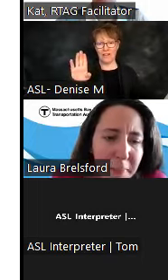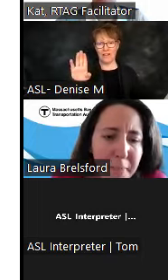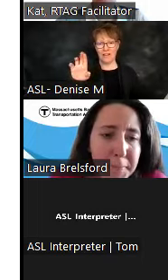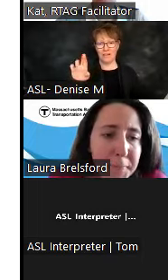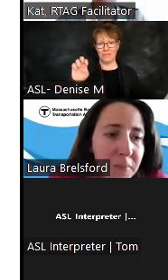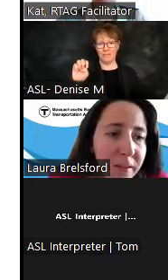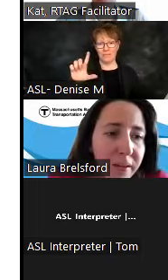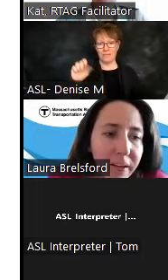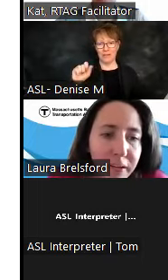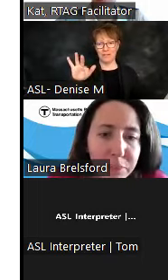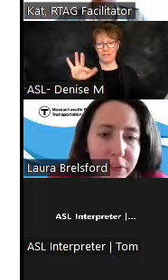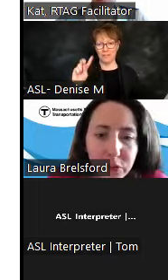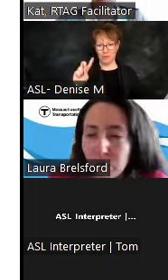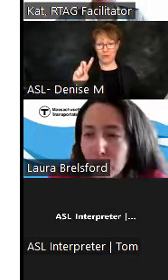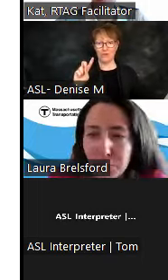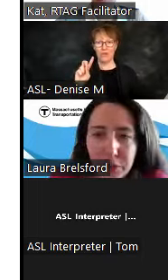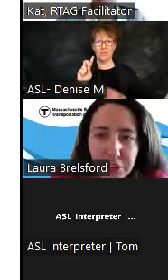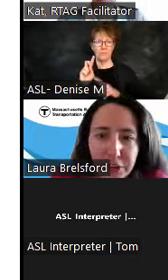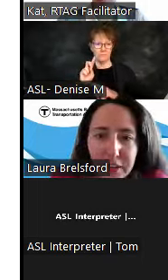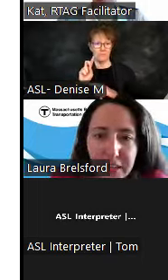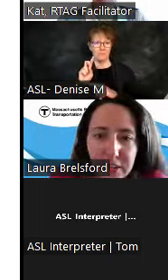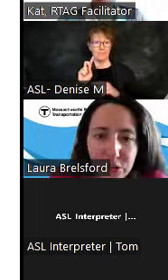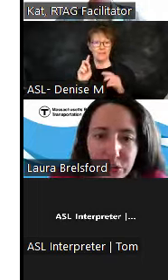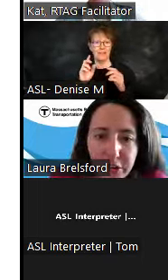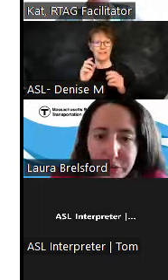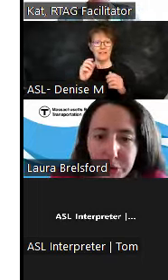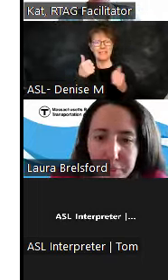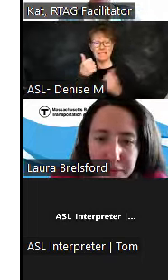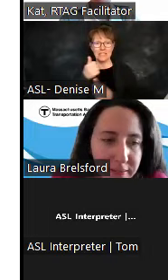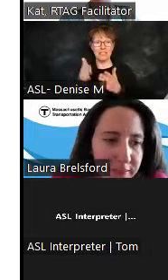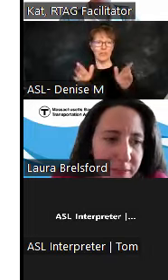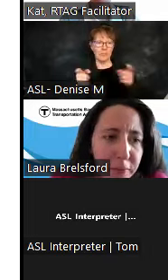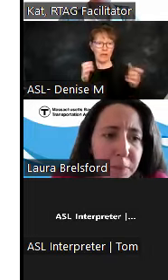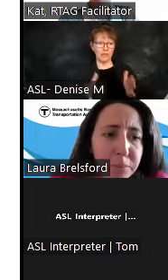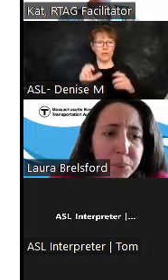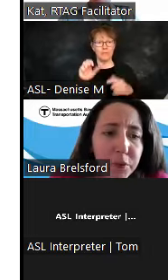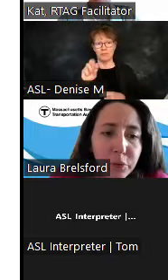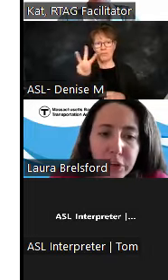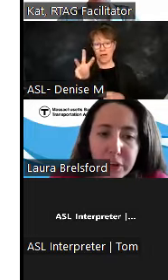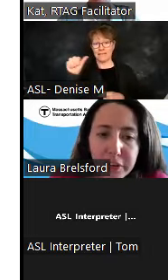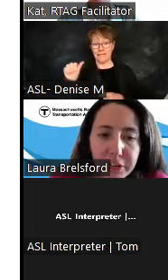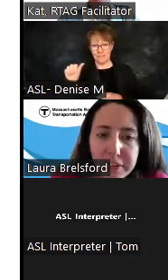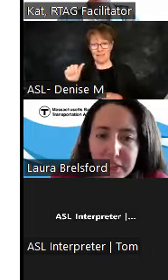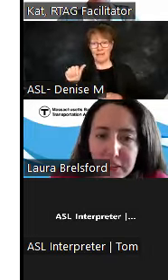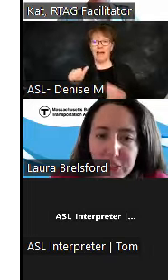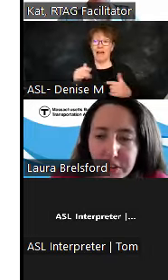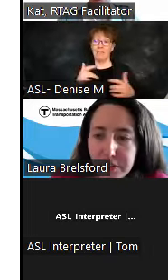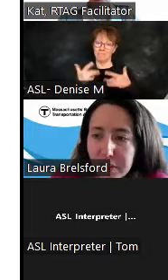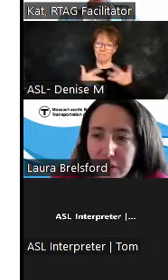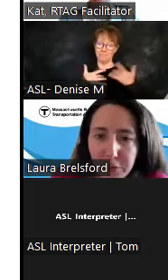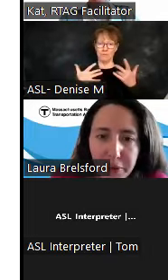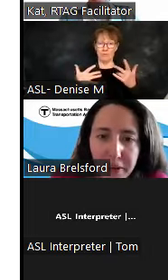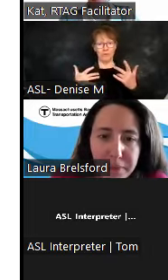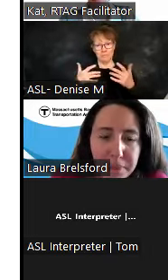Accessibility, and I'm pleased to be with you here tonight to share a few updates regarding various